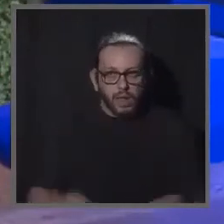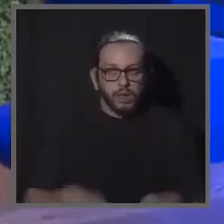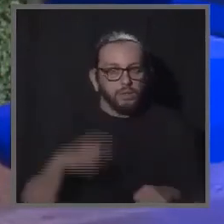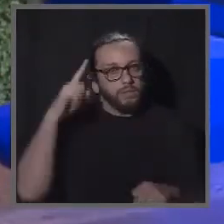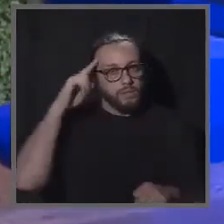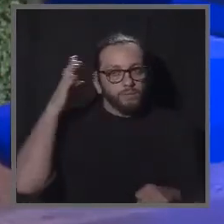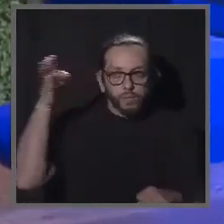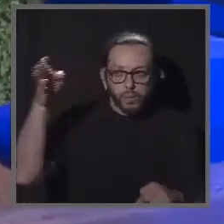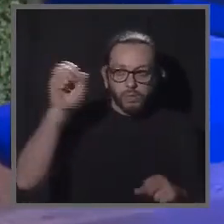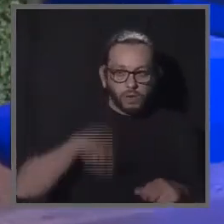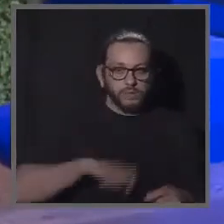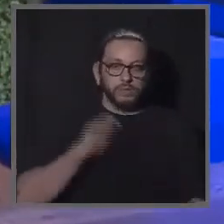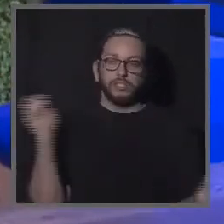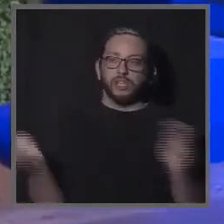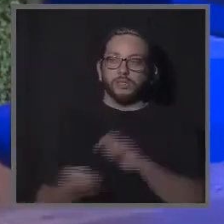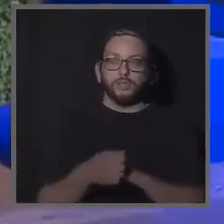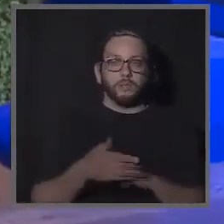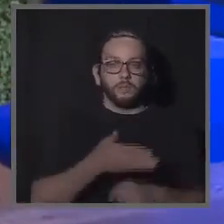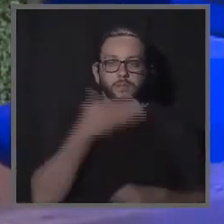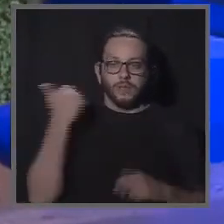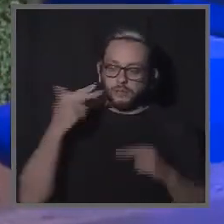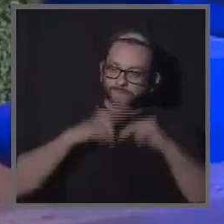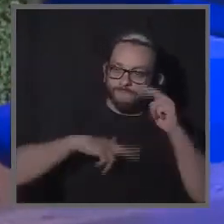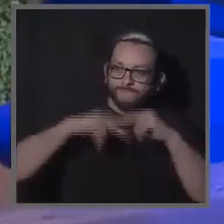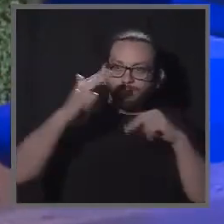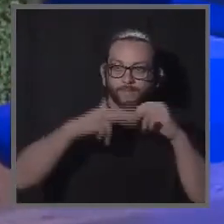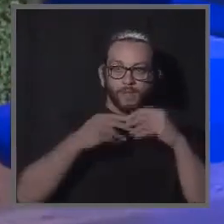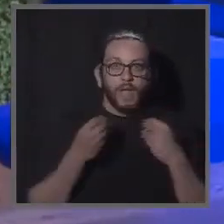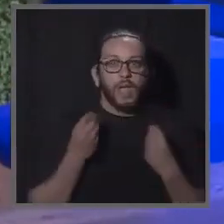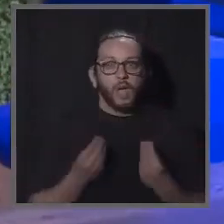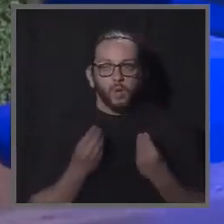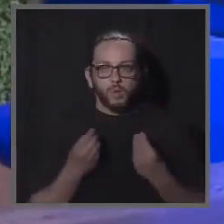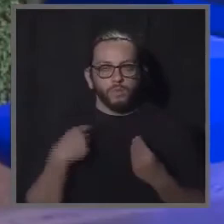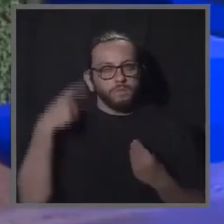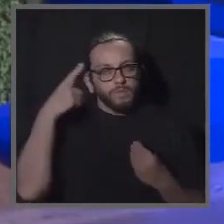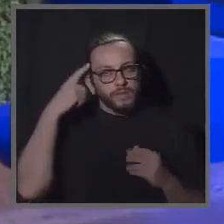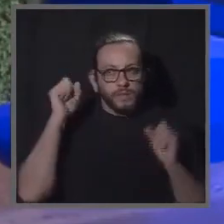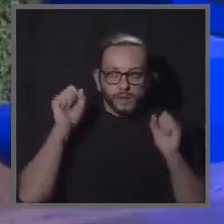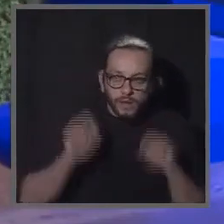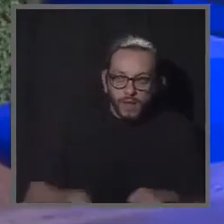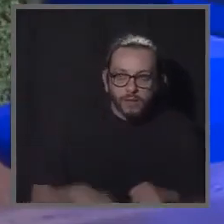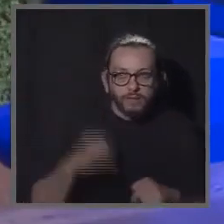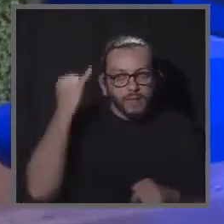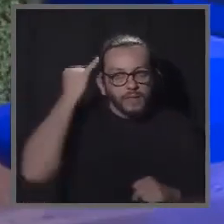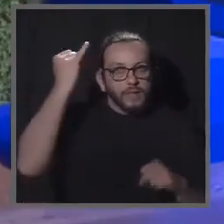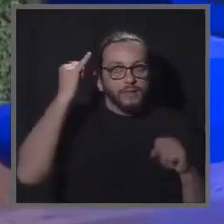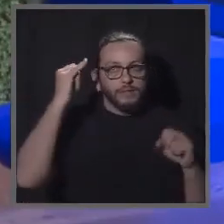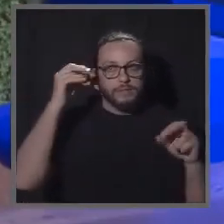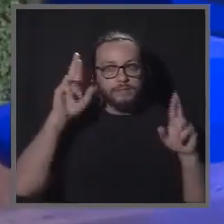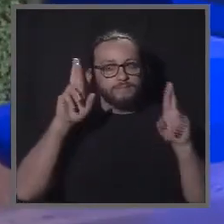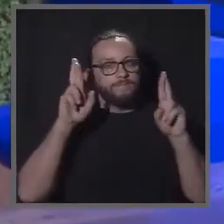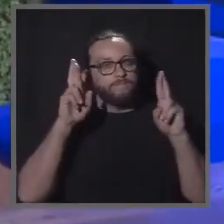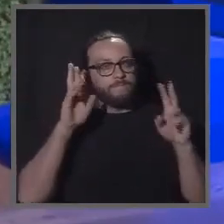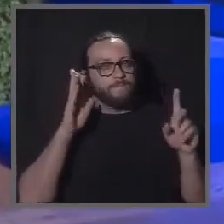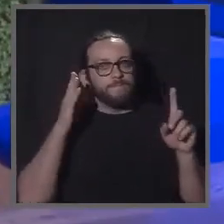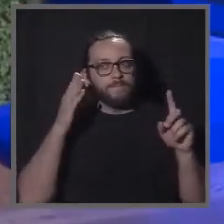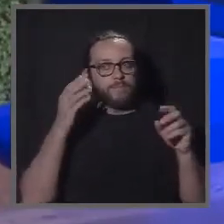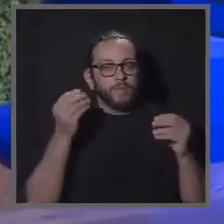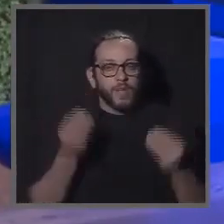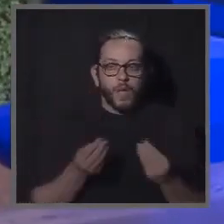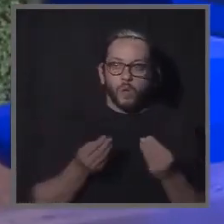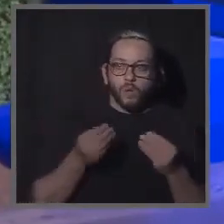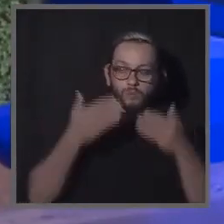in imagining these hopeful scenarios? Because democracy needs